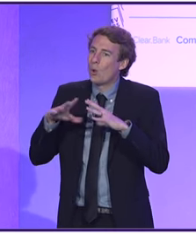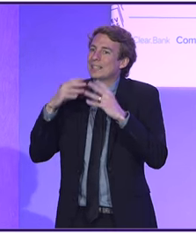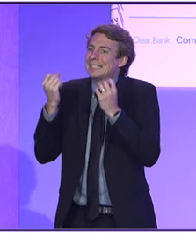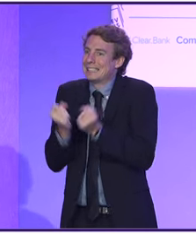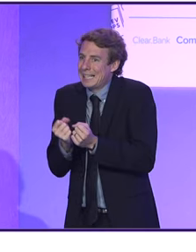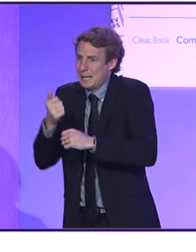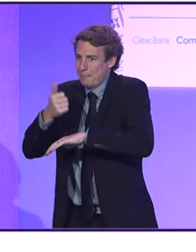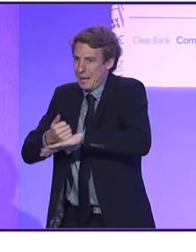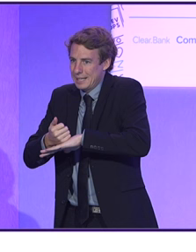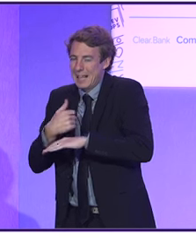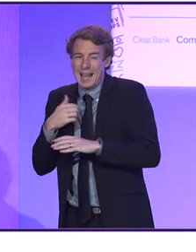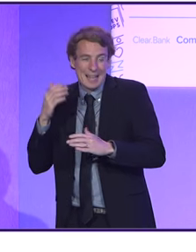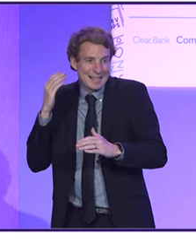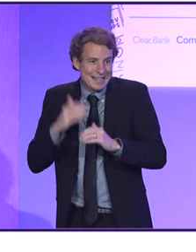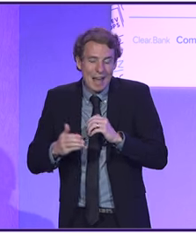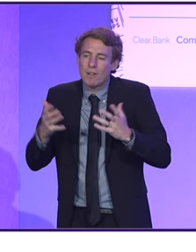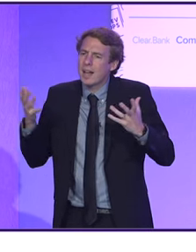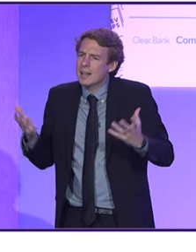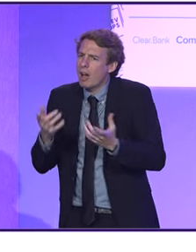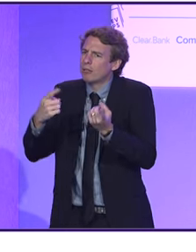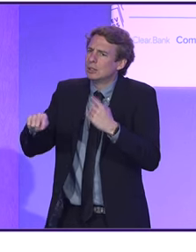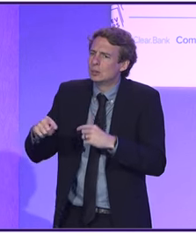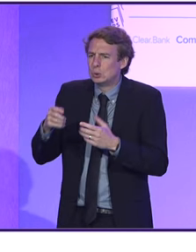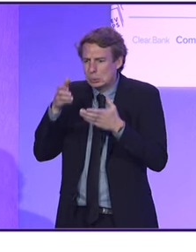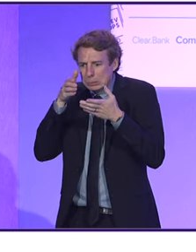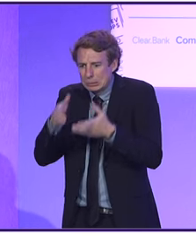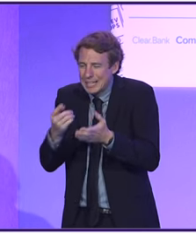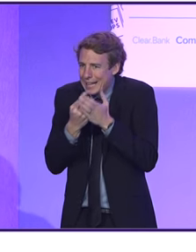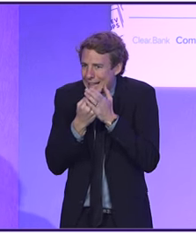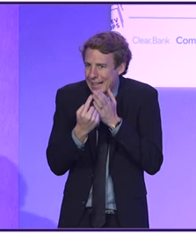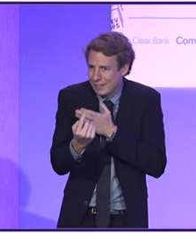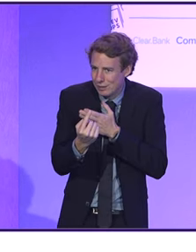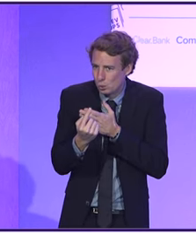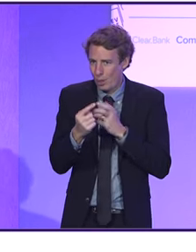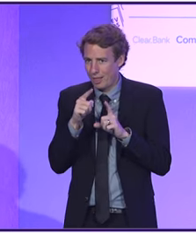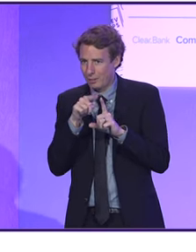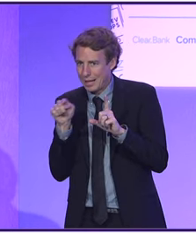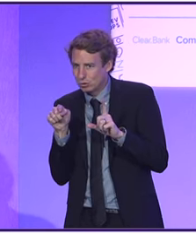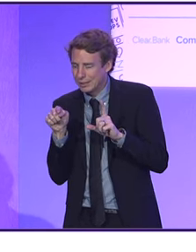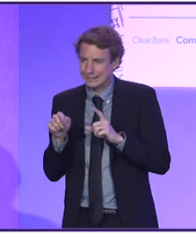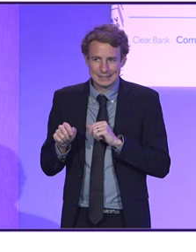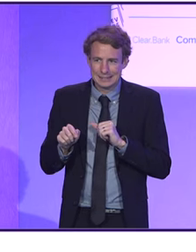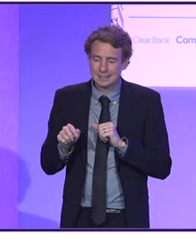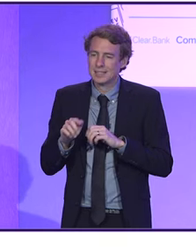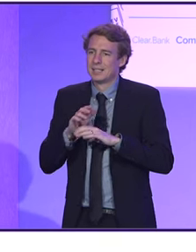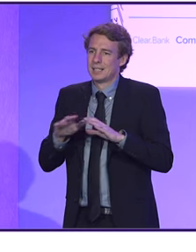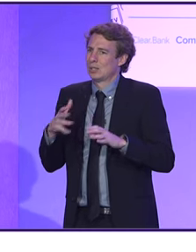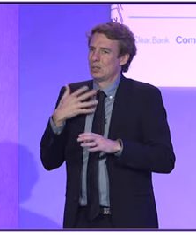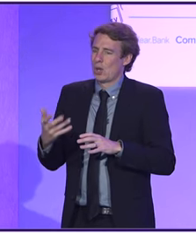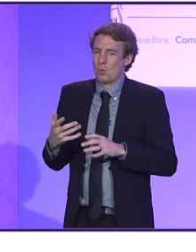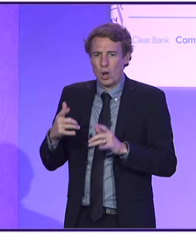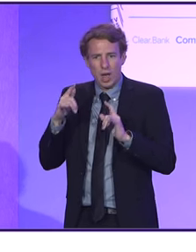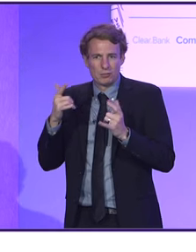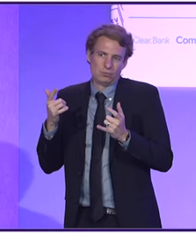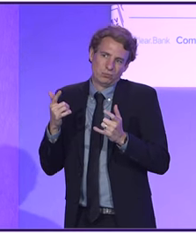ever encourage anyone to use an individual metric measure, because rockstar developers, they're not a thing. You do not want to encourage that